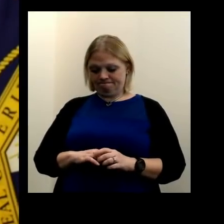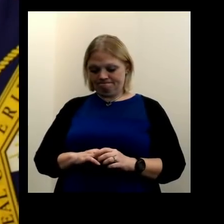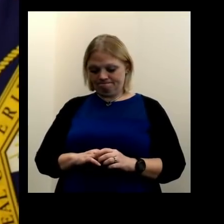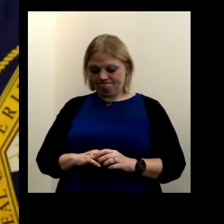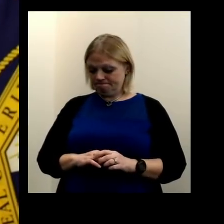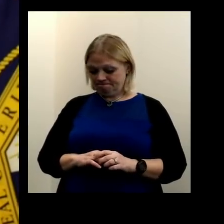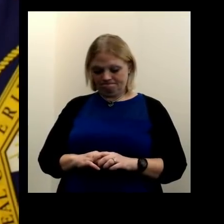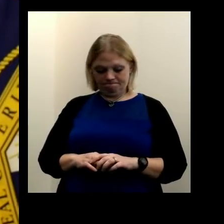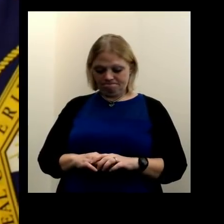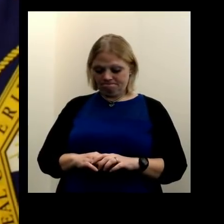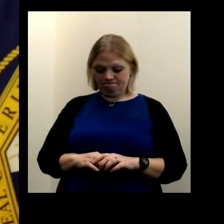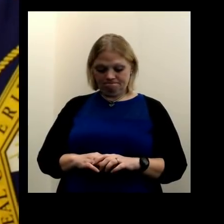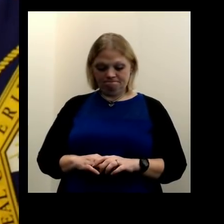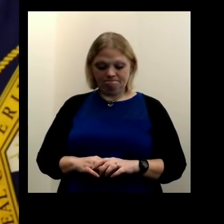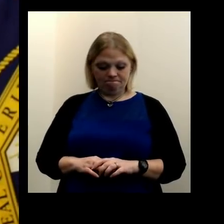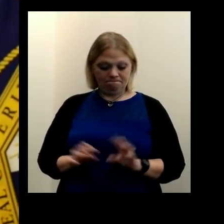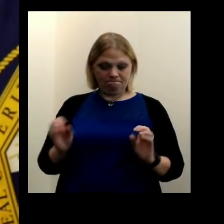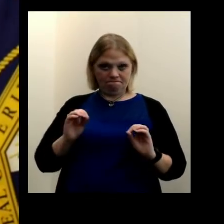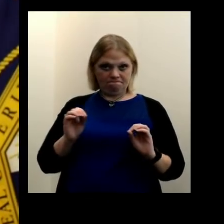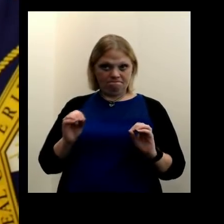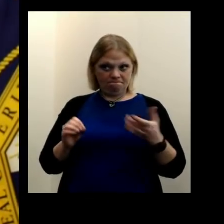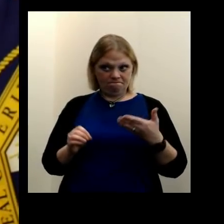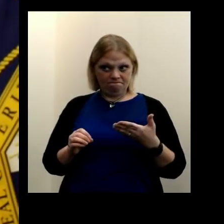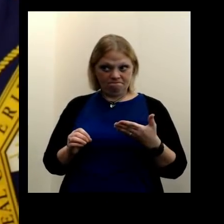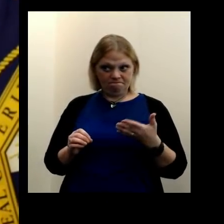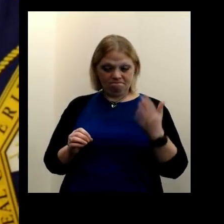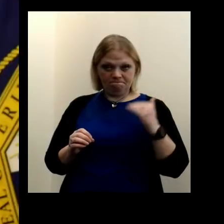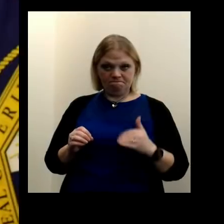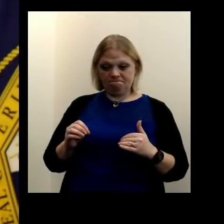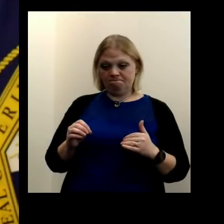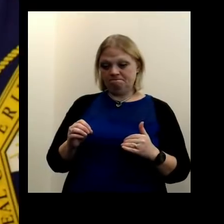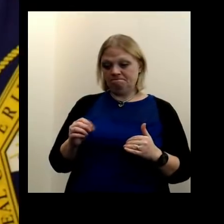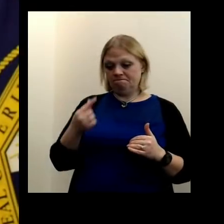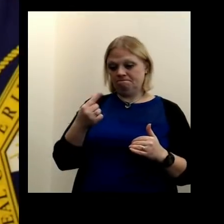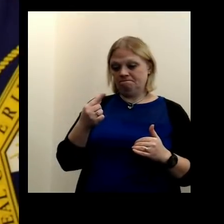Are you there, Steve? If not, George Rickert.